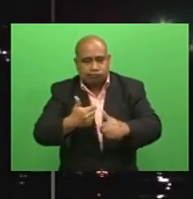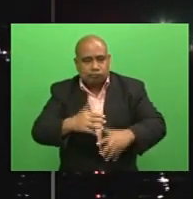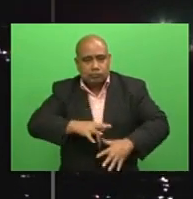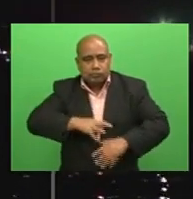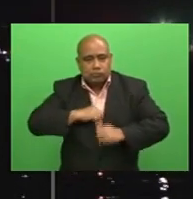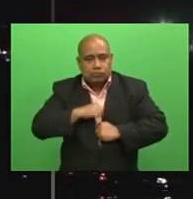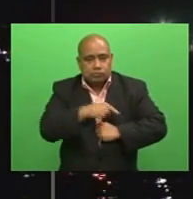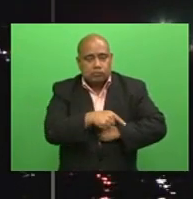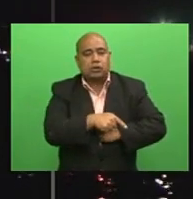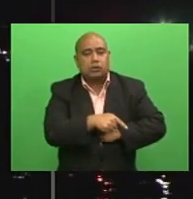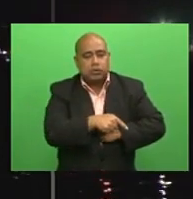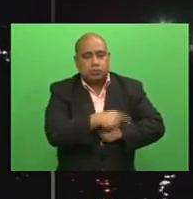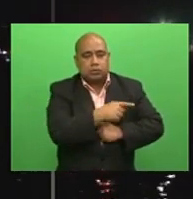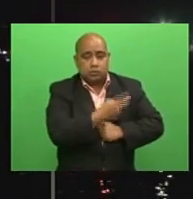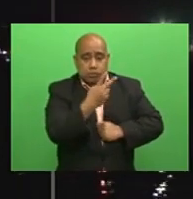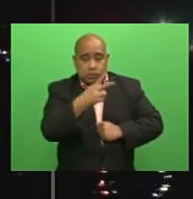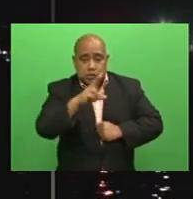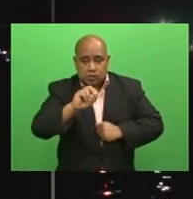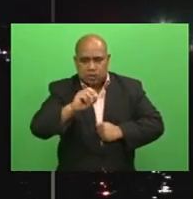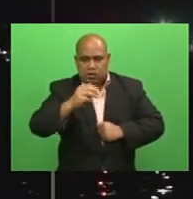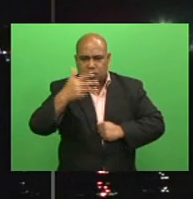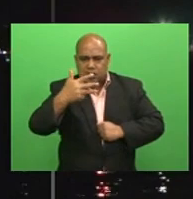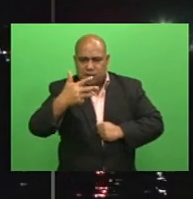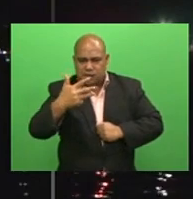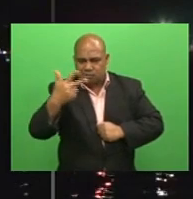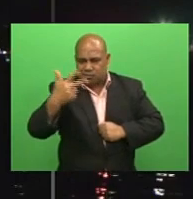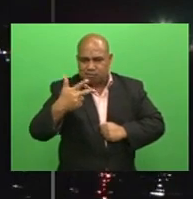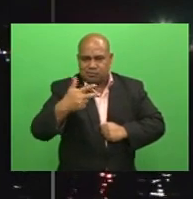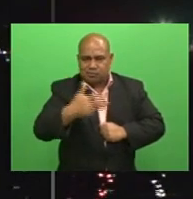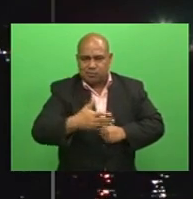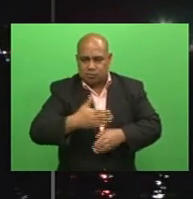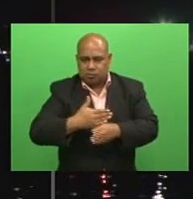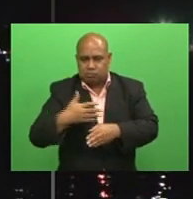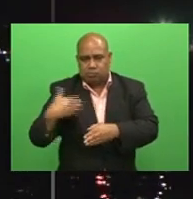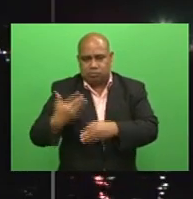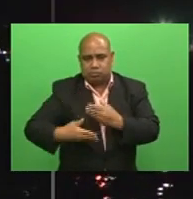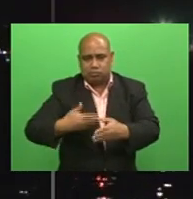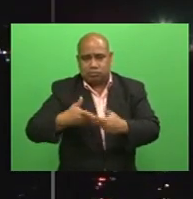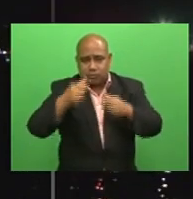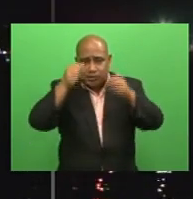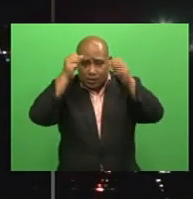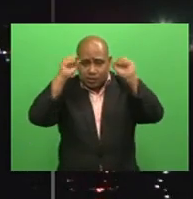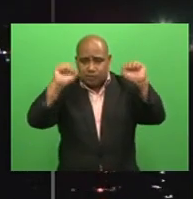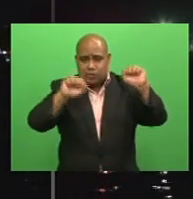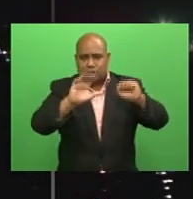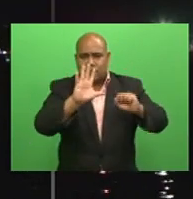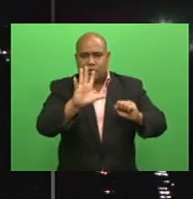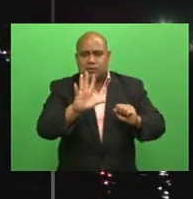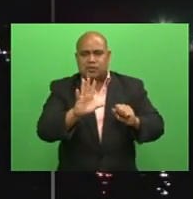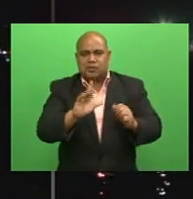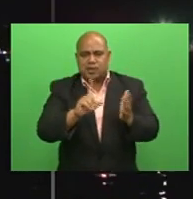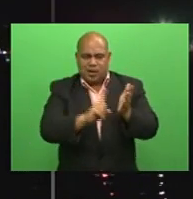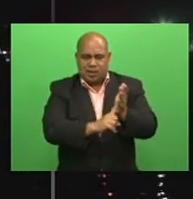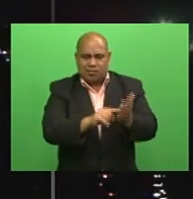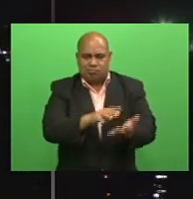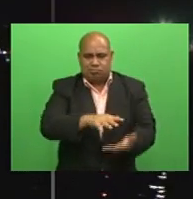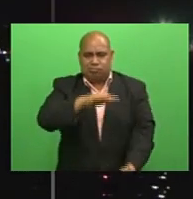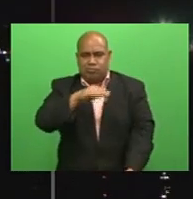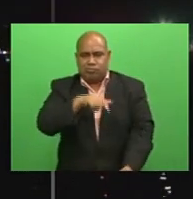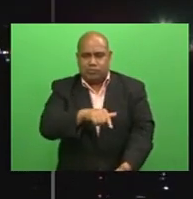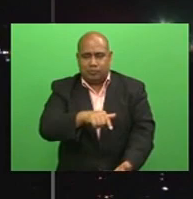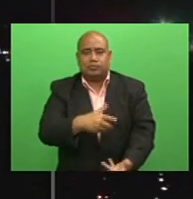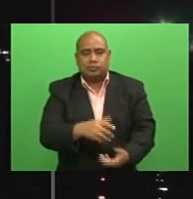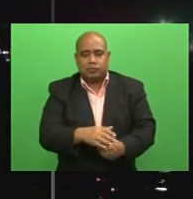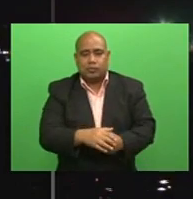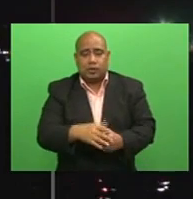the average daily production per cow was 5 litres, and last year it increased to 6.5 litres. Kritika Kumar